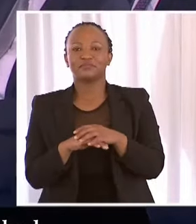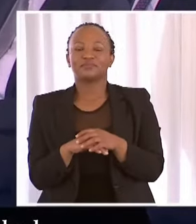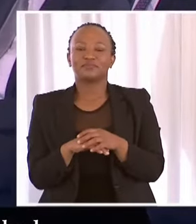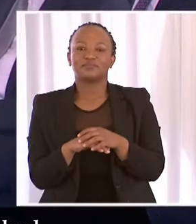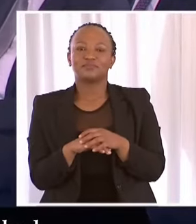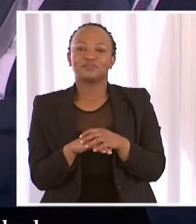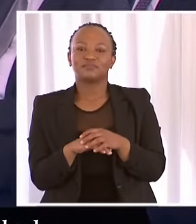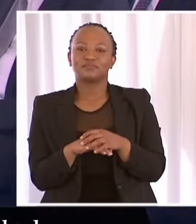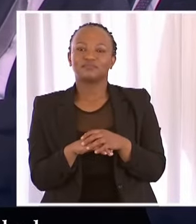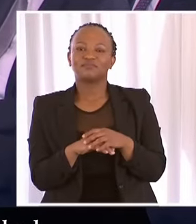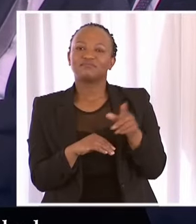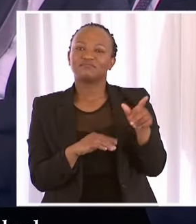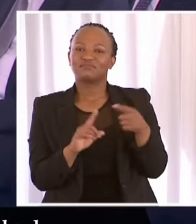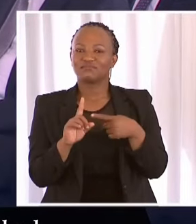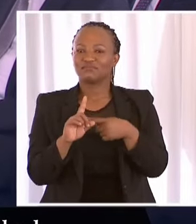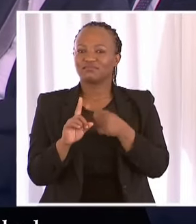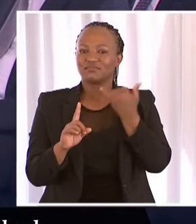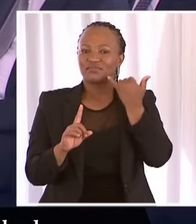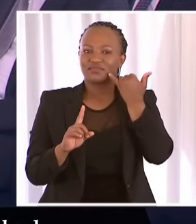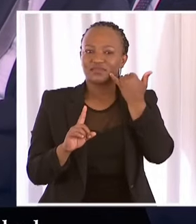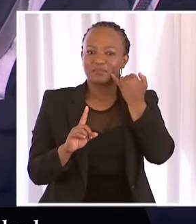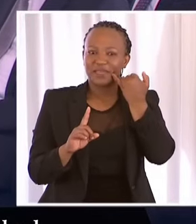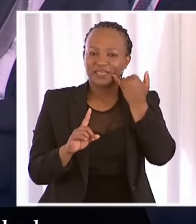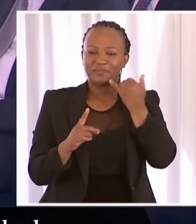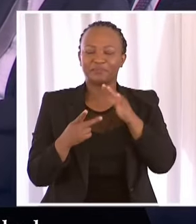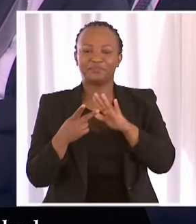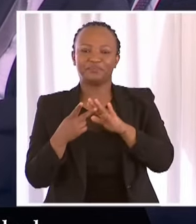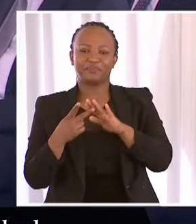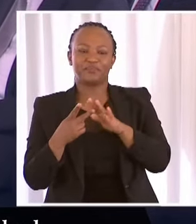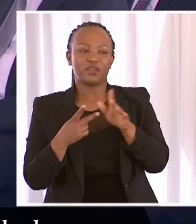President Mbeki and Sisanele,